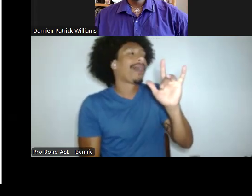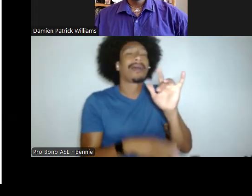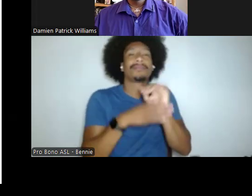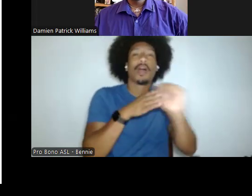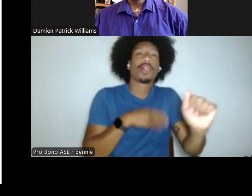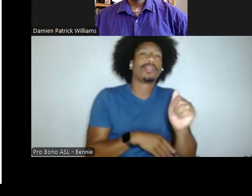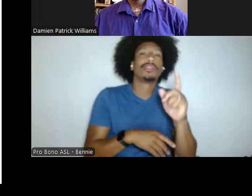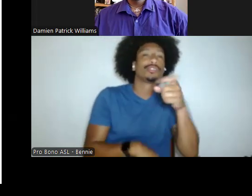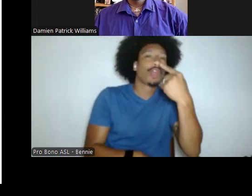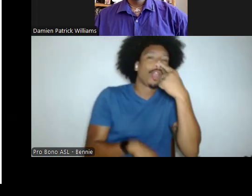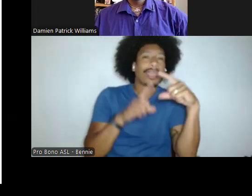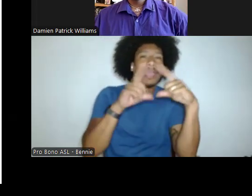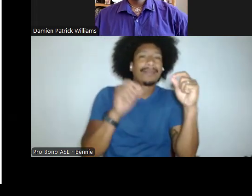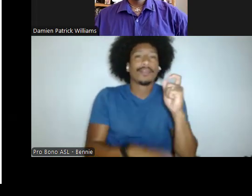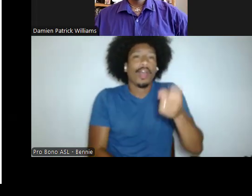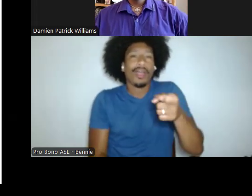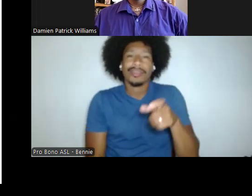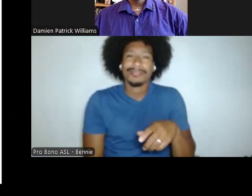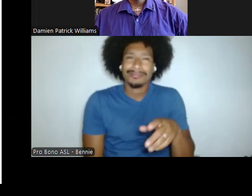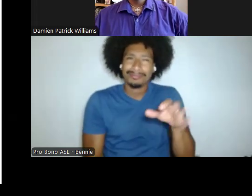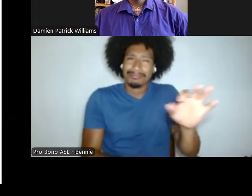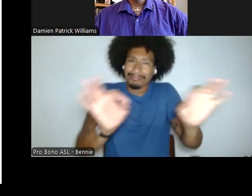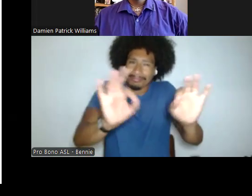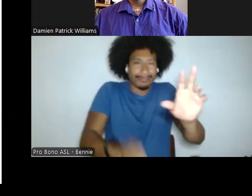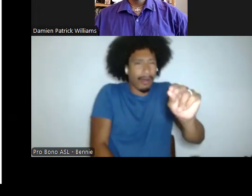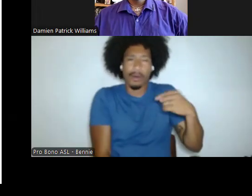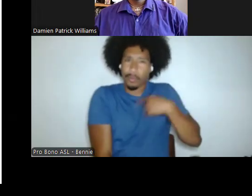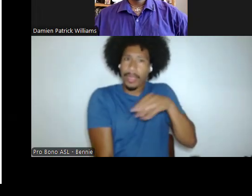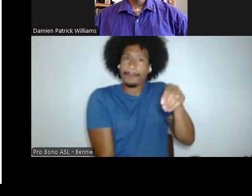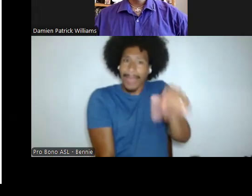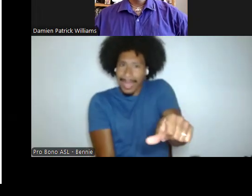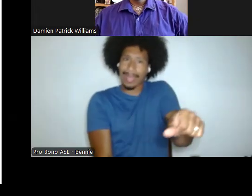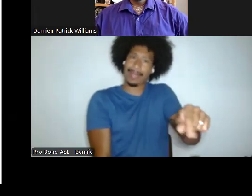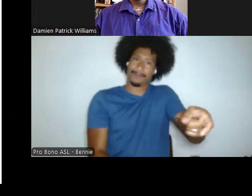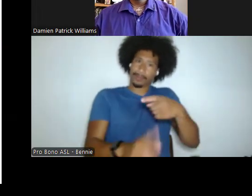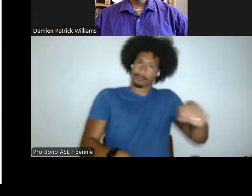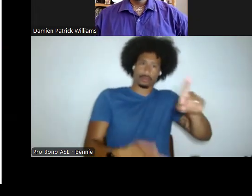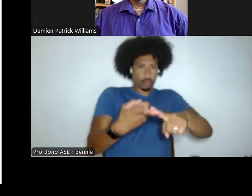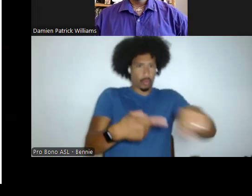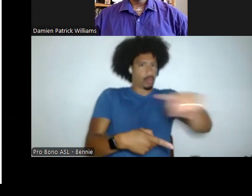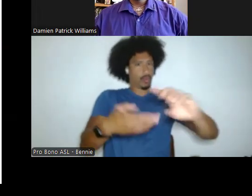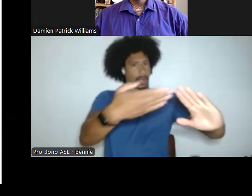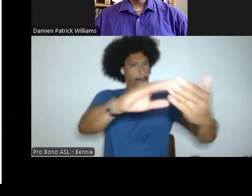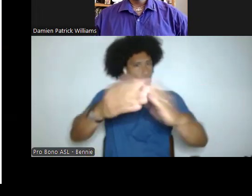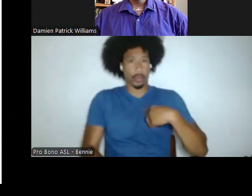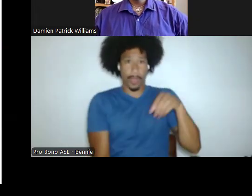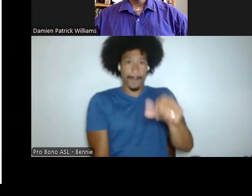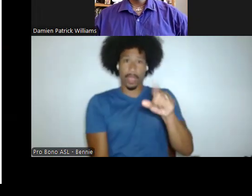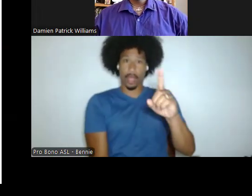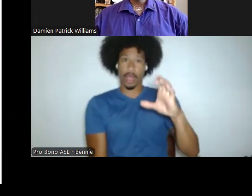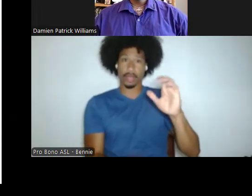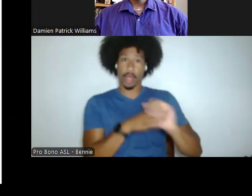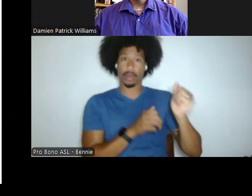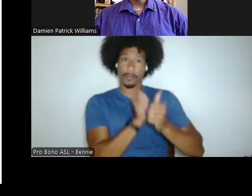are paying disabled people from our community right now, $100 an hour to come out to